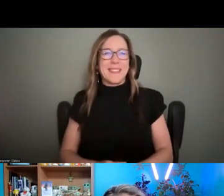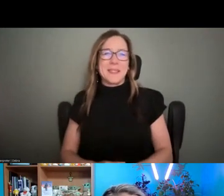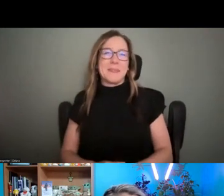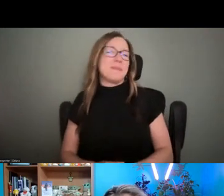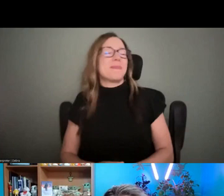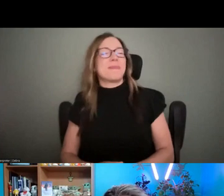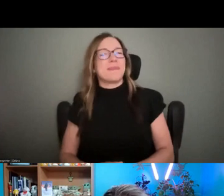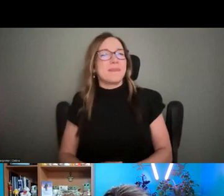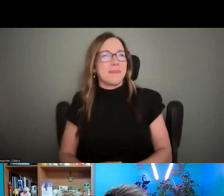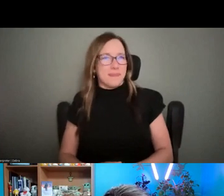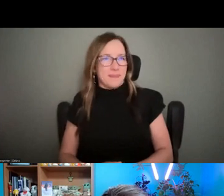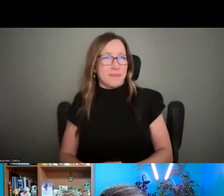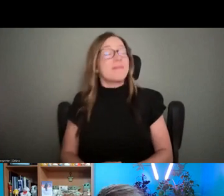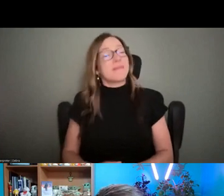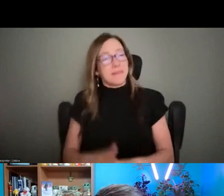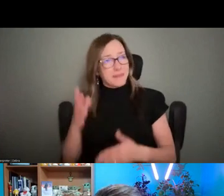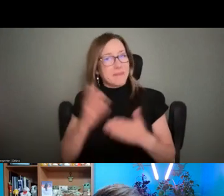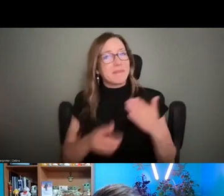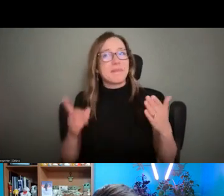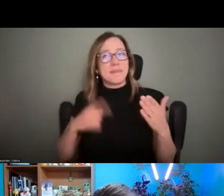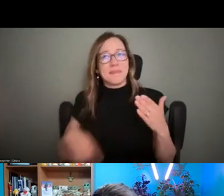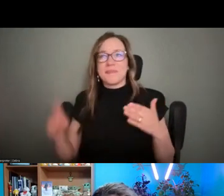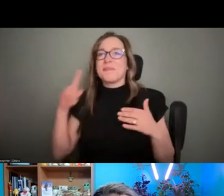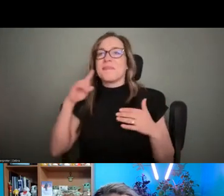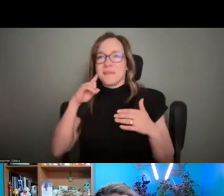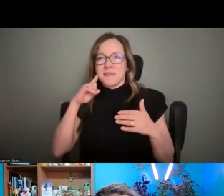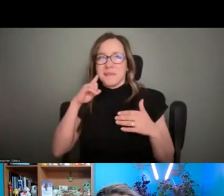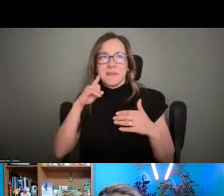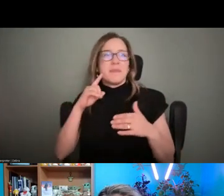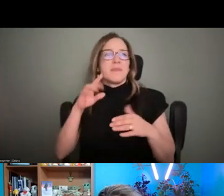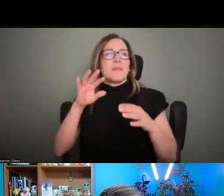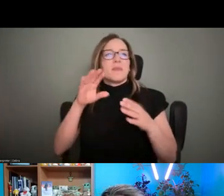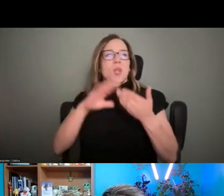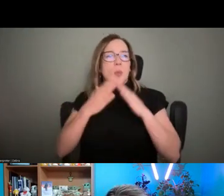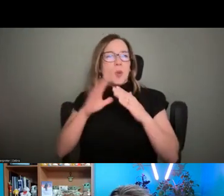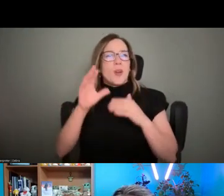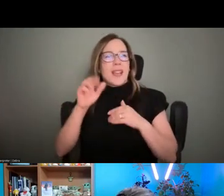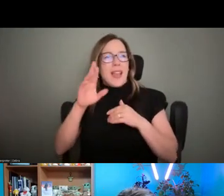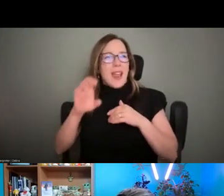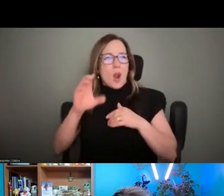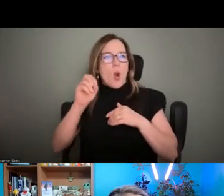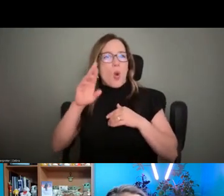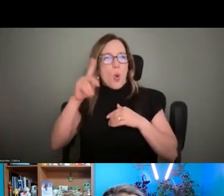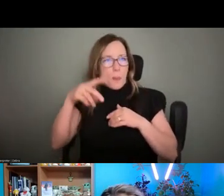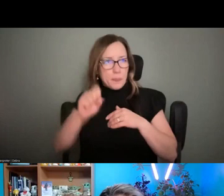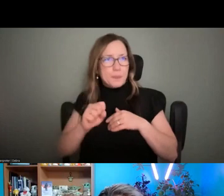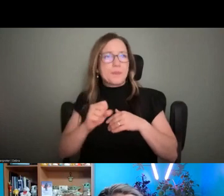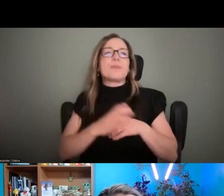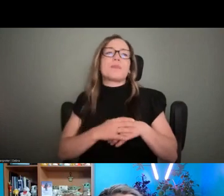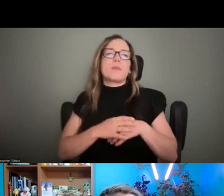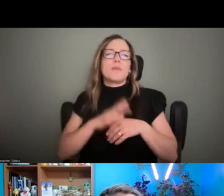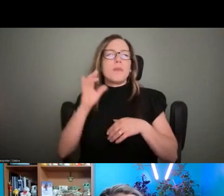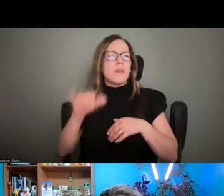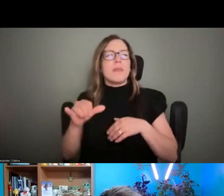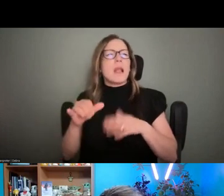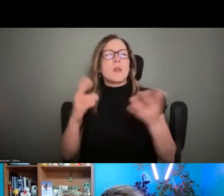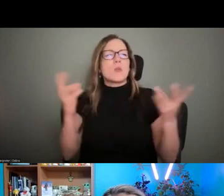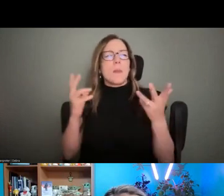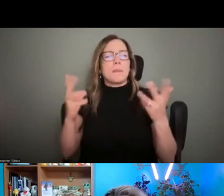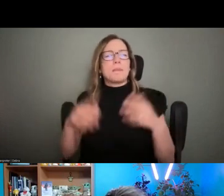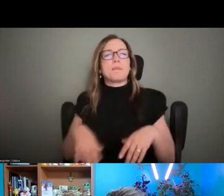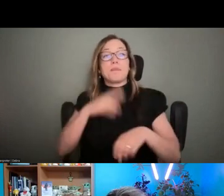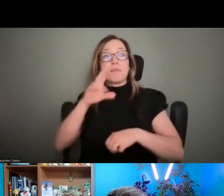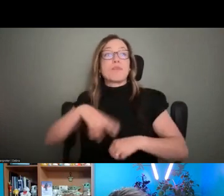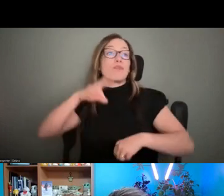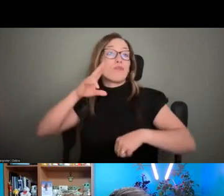So some of you may have heard about Community Care Corps, but for those of you who haven't, Community Care Corps is a